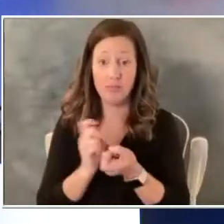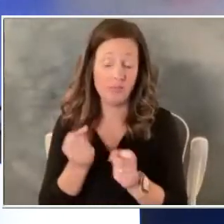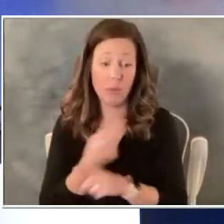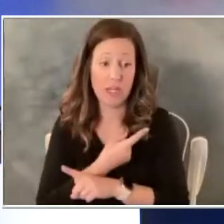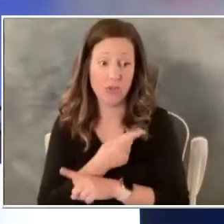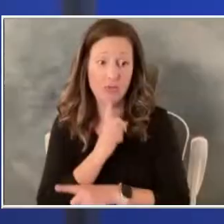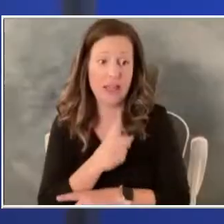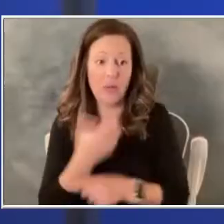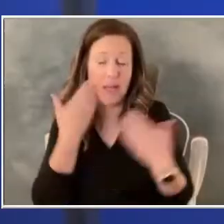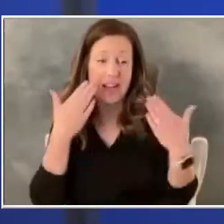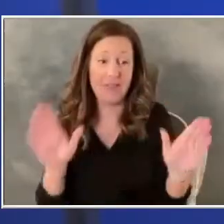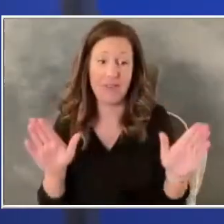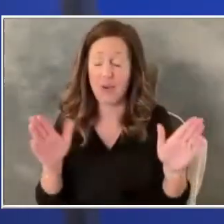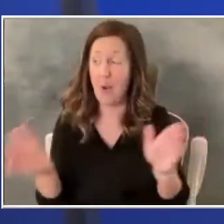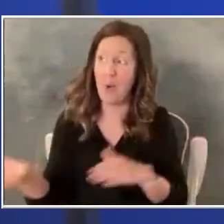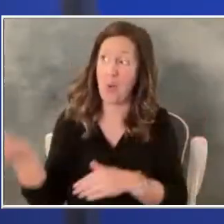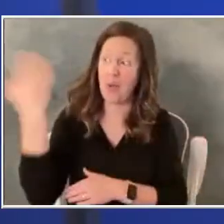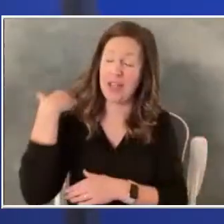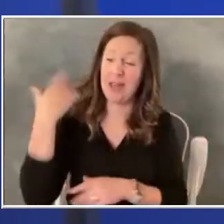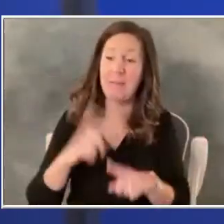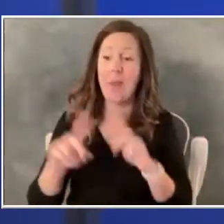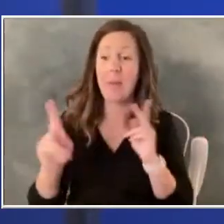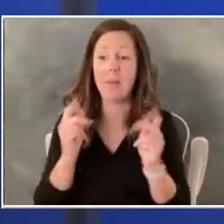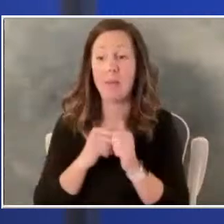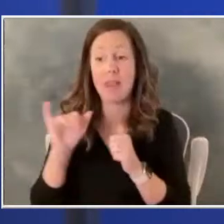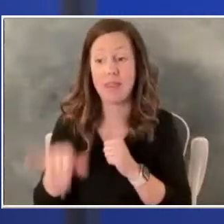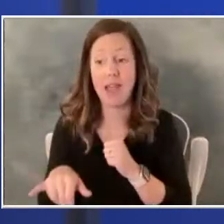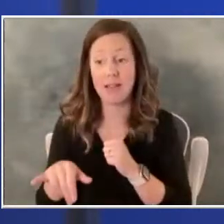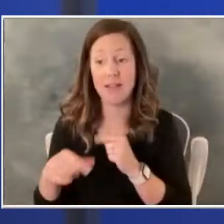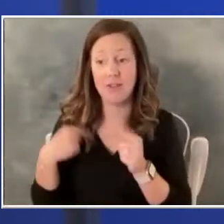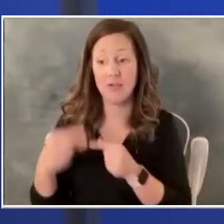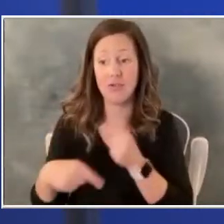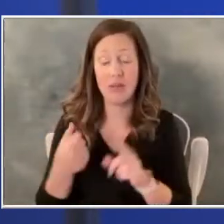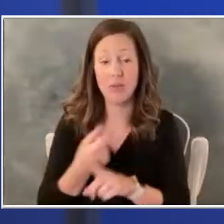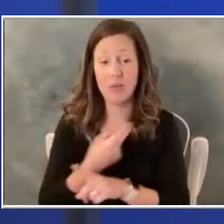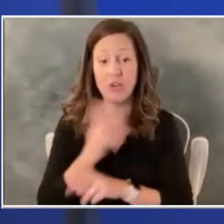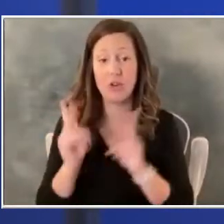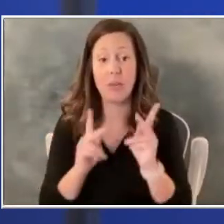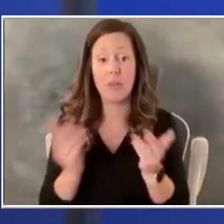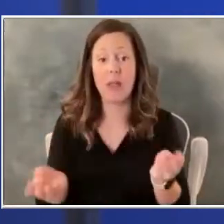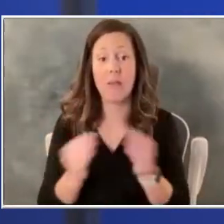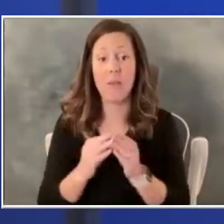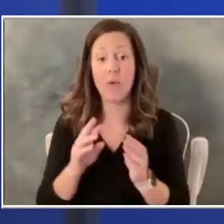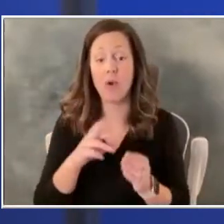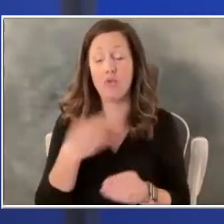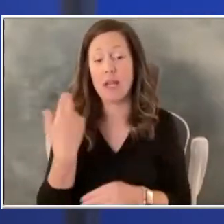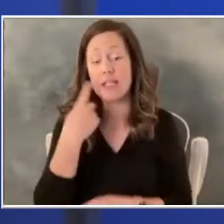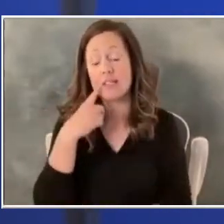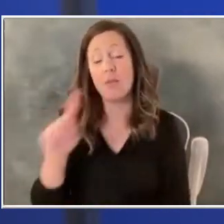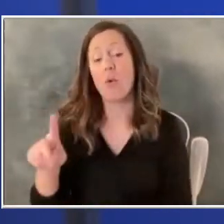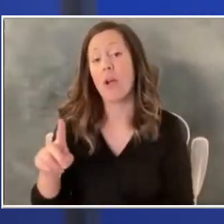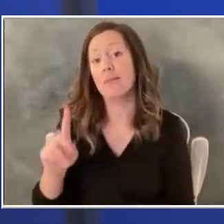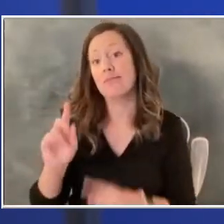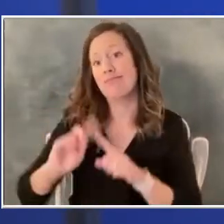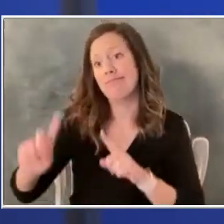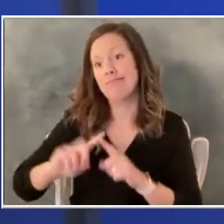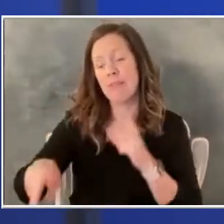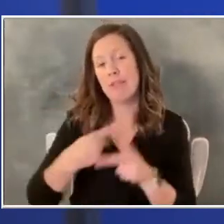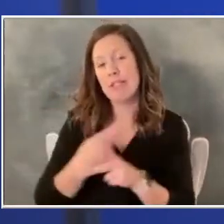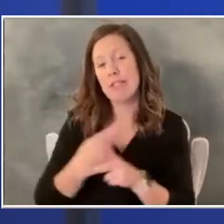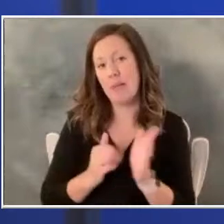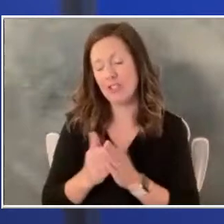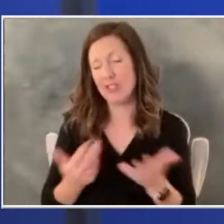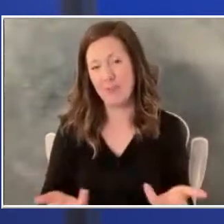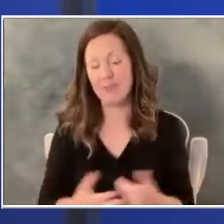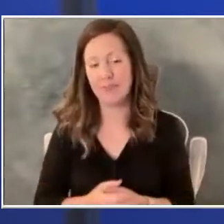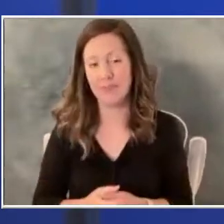years ago, but people with BRCA2 mutations are at increased risk for pancreatic cancer. So they need to